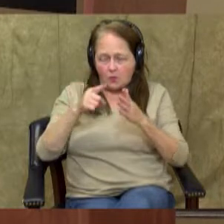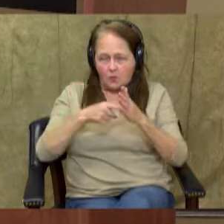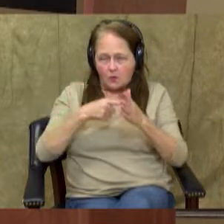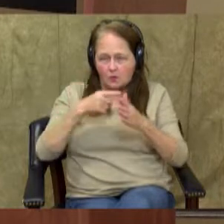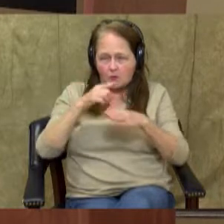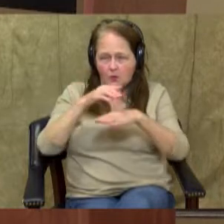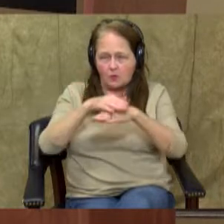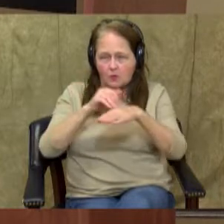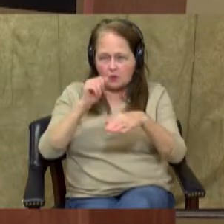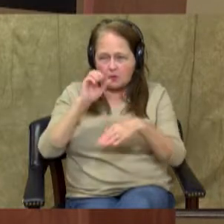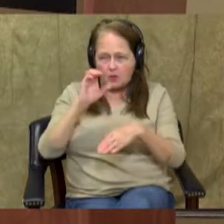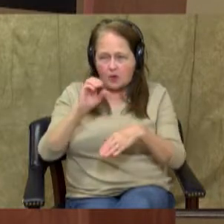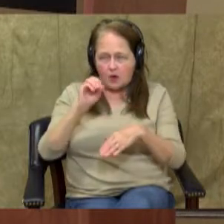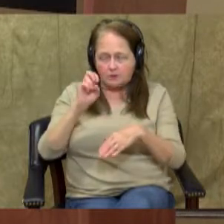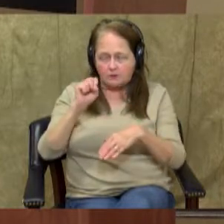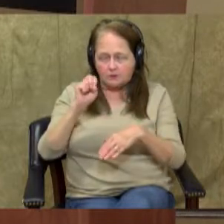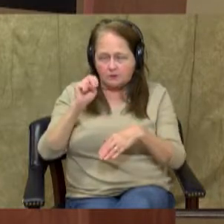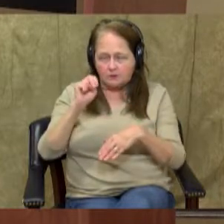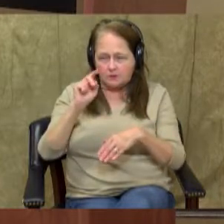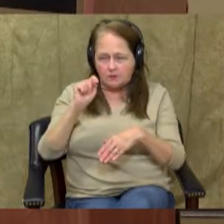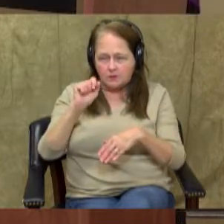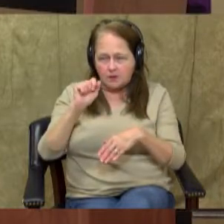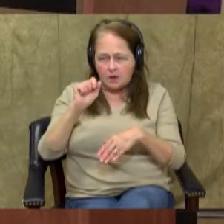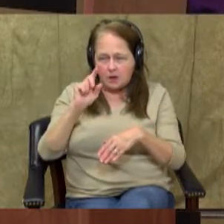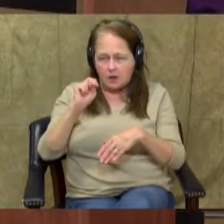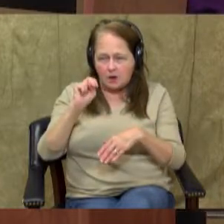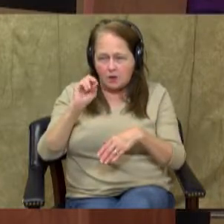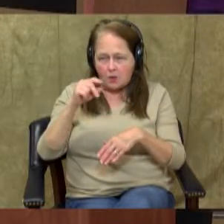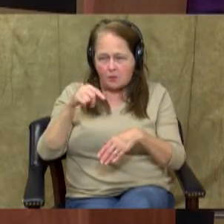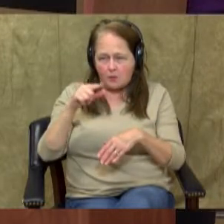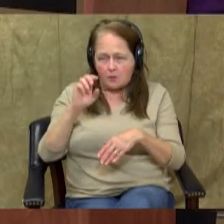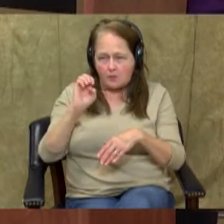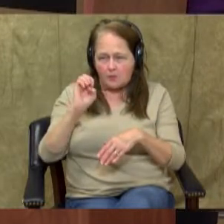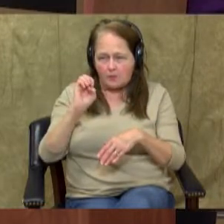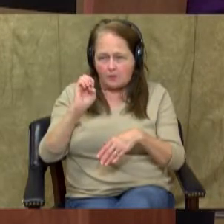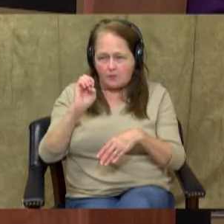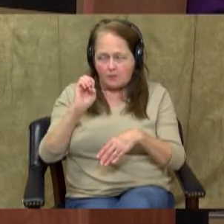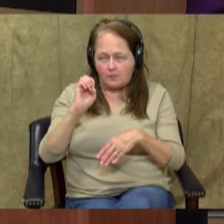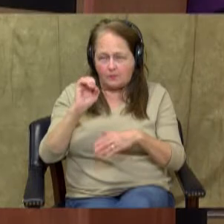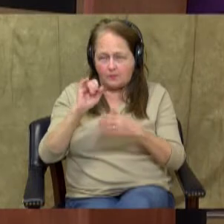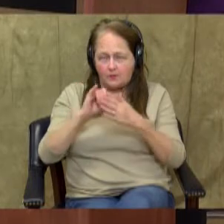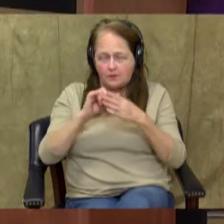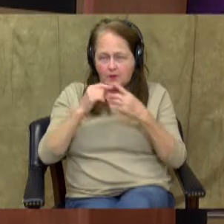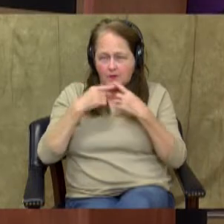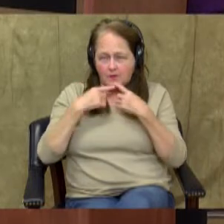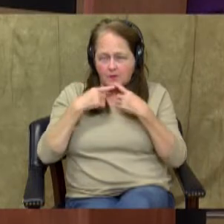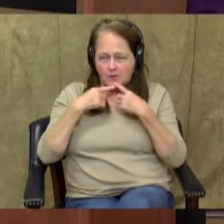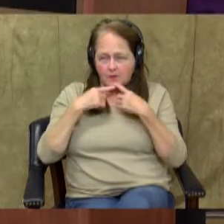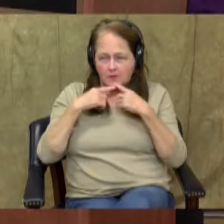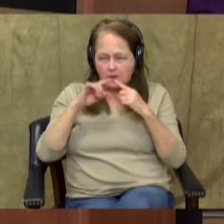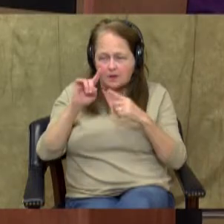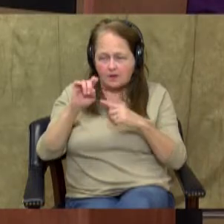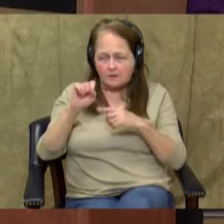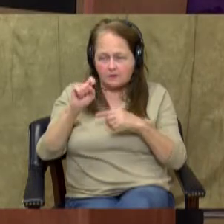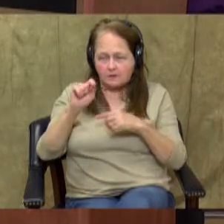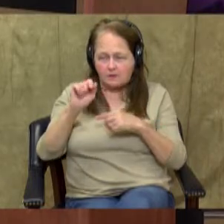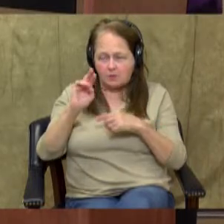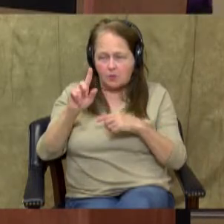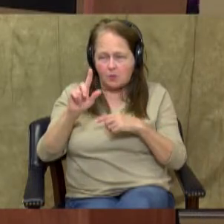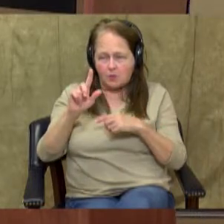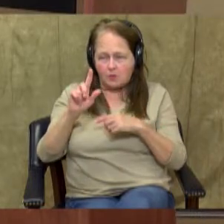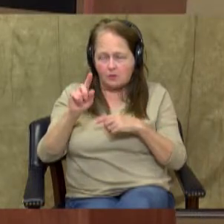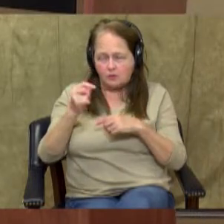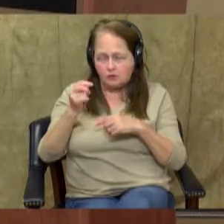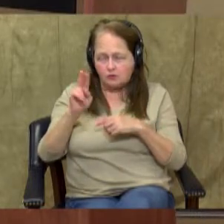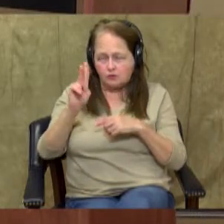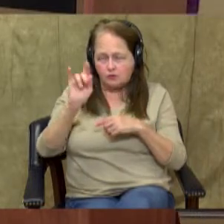called Constantinople. And did you guess? Okay, the answer is Istanbul, Turkey. So it